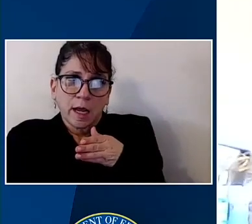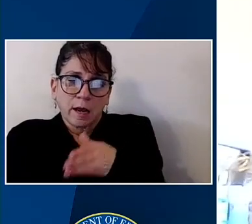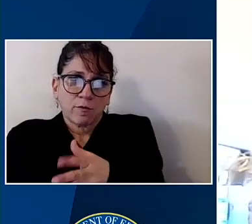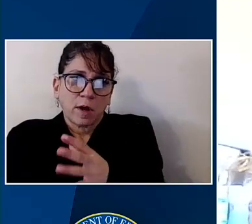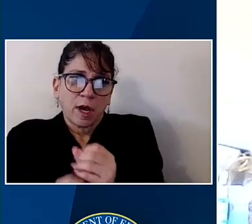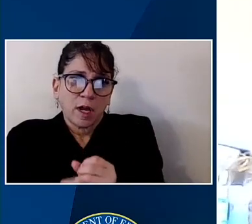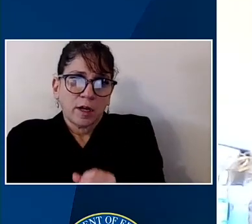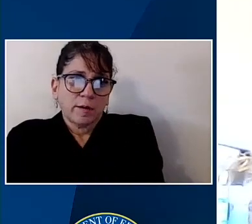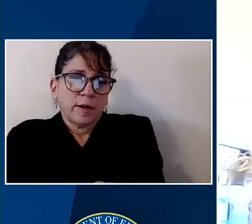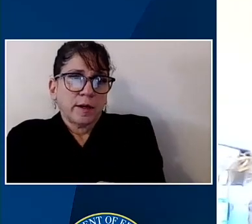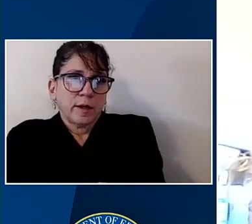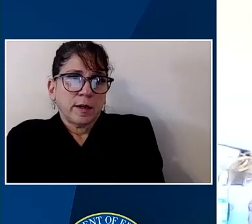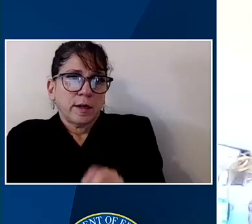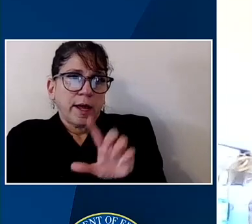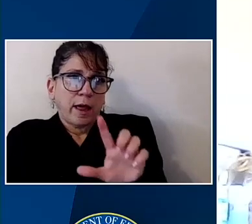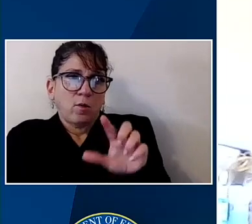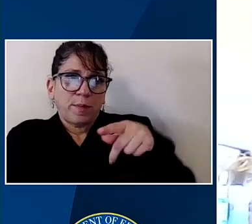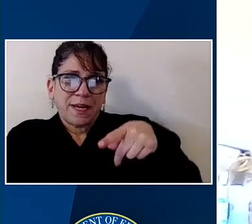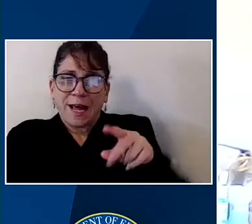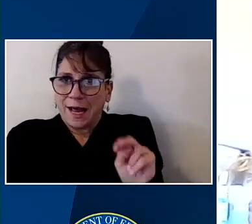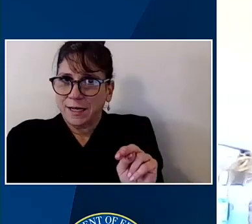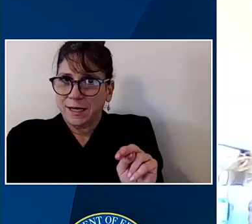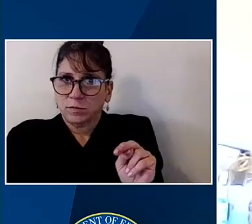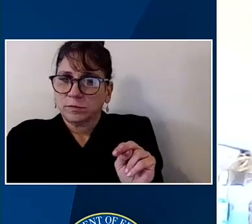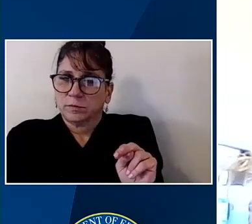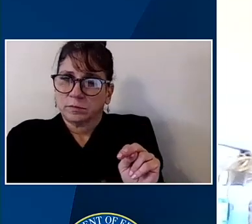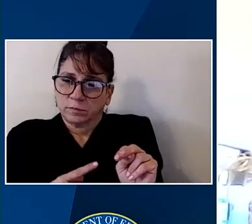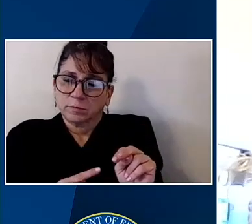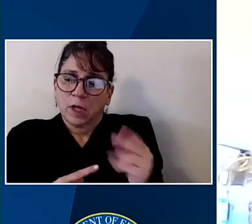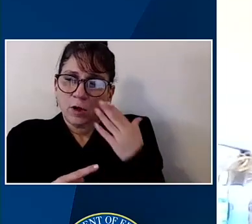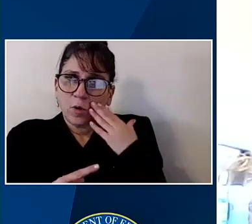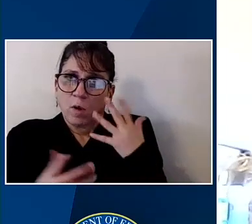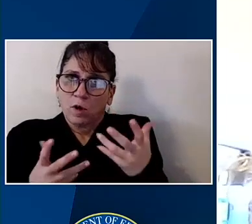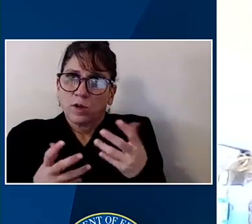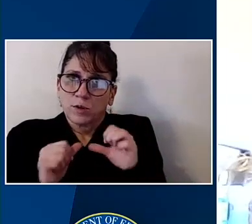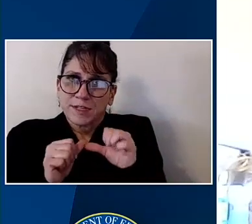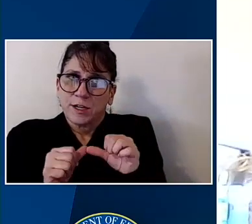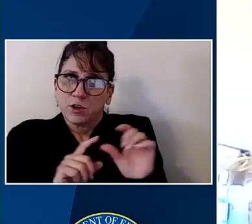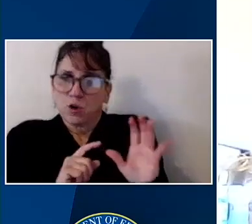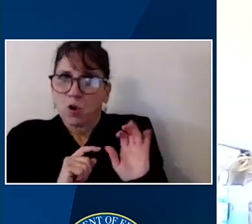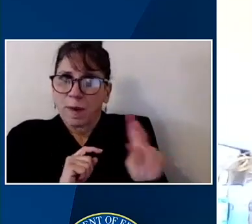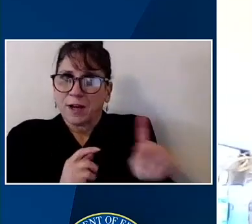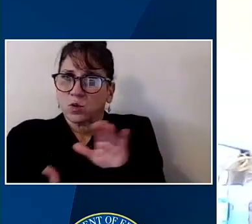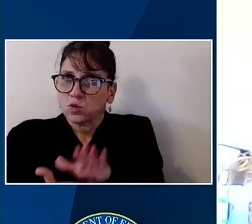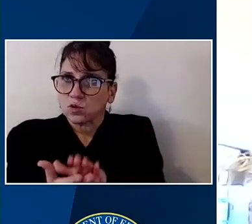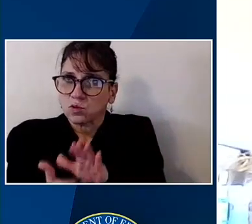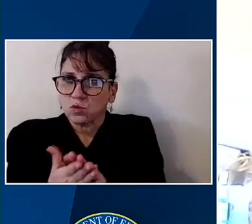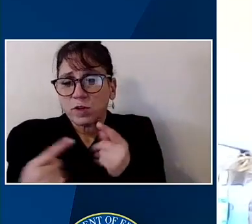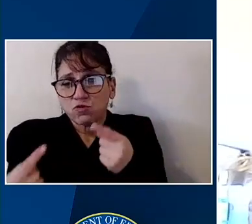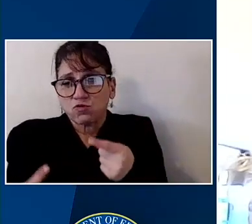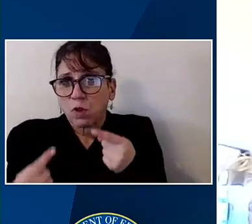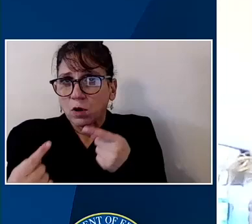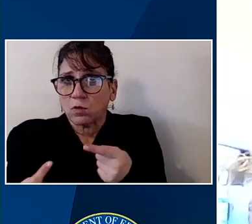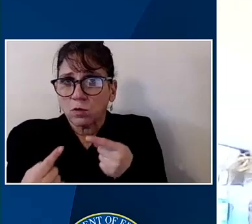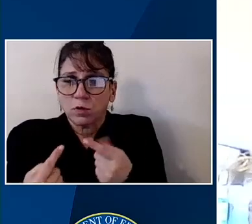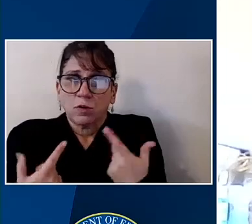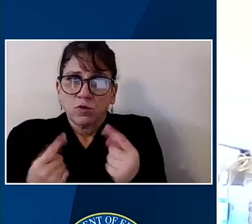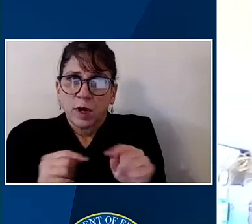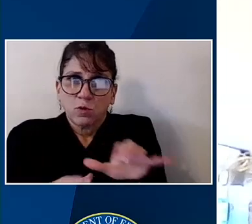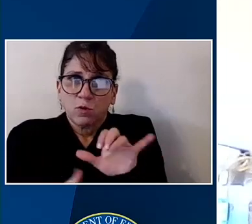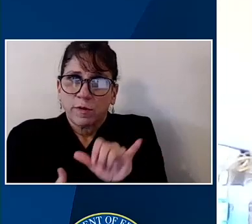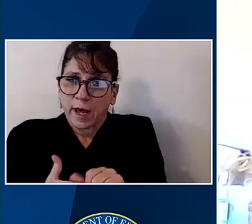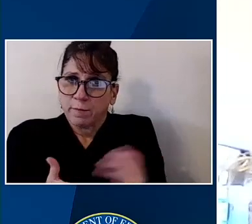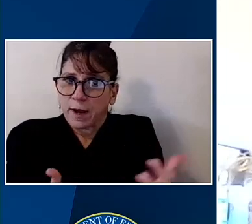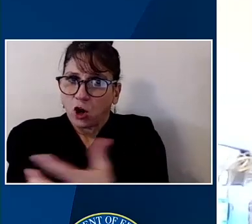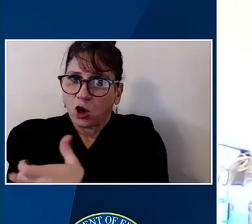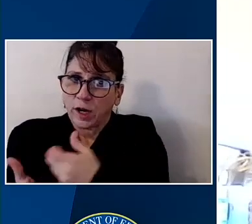practical nursing licensure, I knew I wanted to continue to go back to school. I struggled trying to do that while making